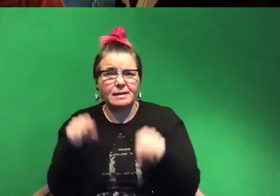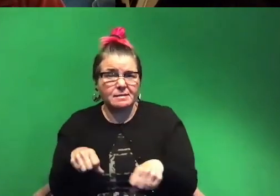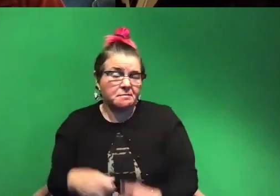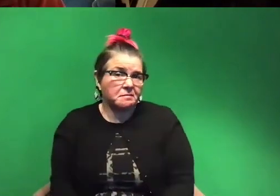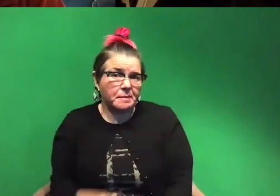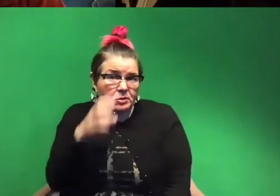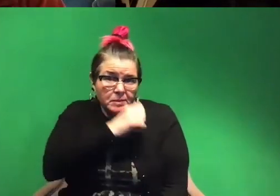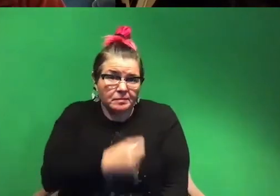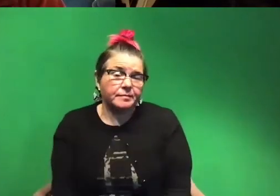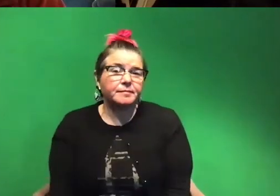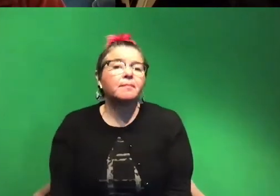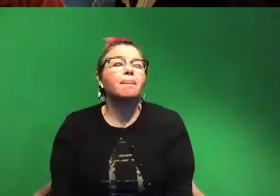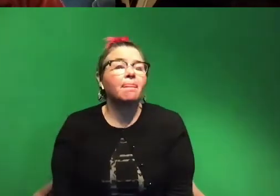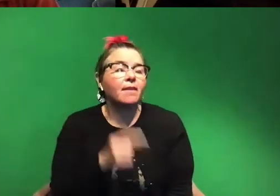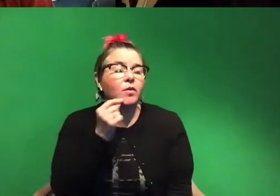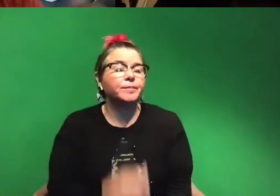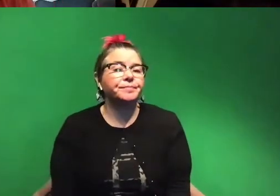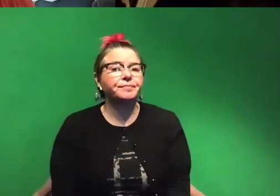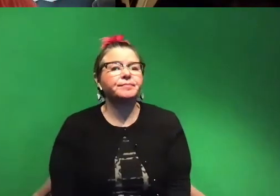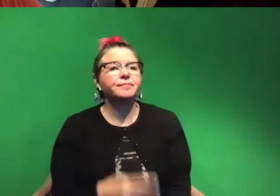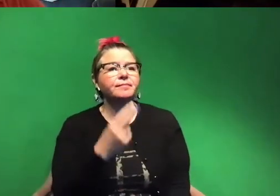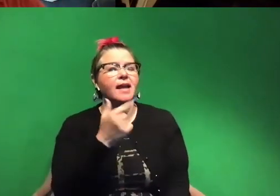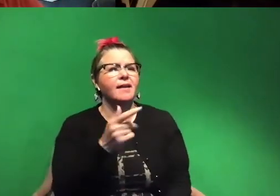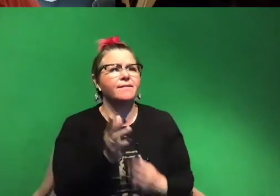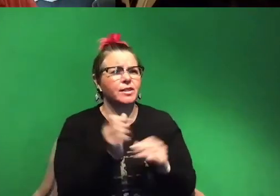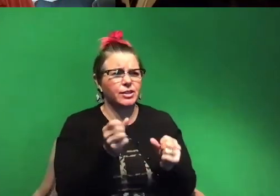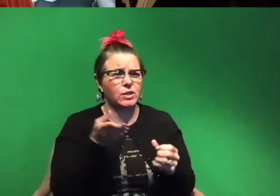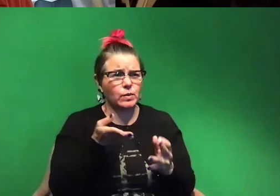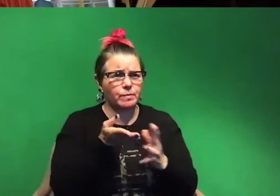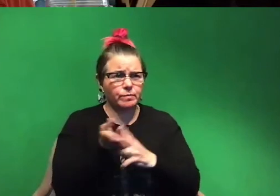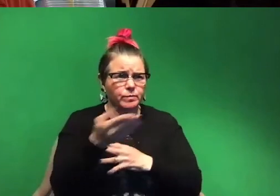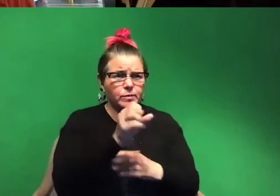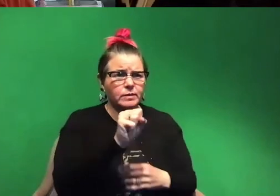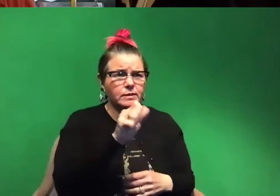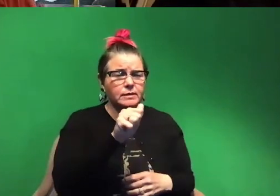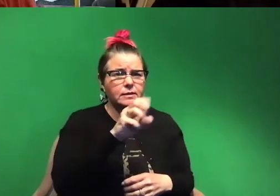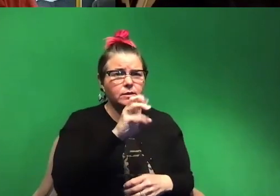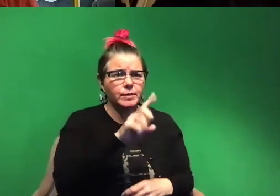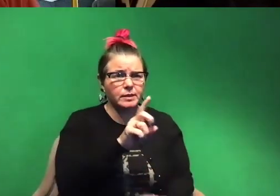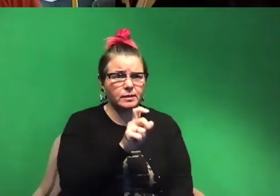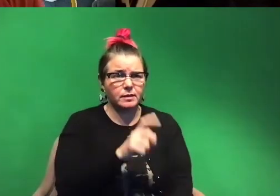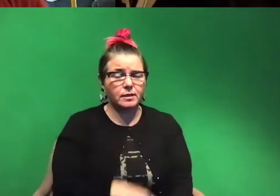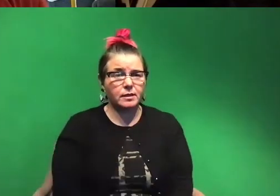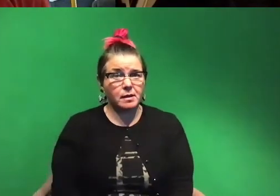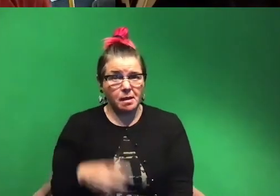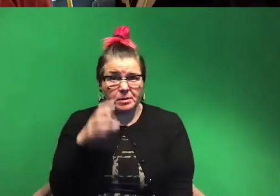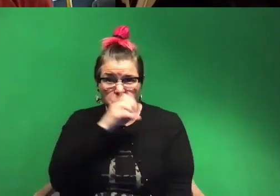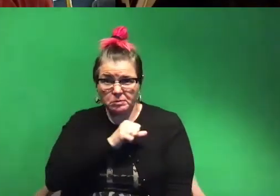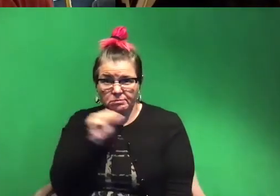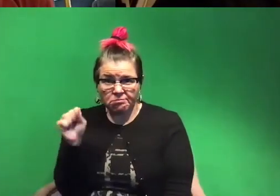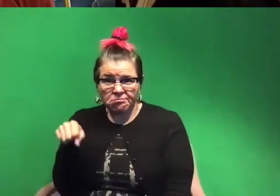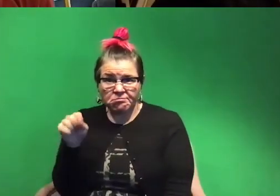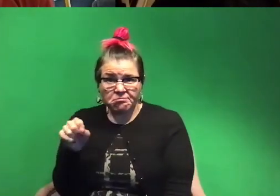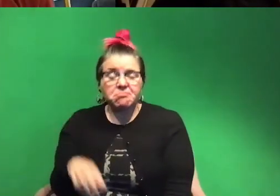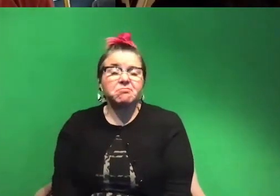Mm-hmm. Cool. Can hagfish swim through seaweed? I would assume so, yeah. I would think so